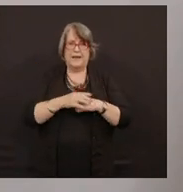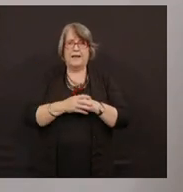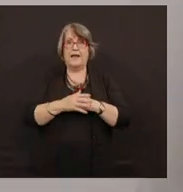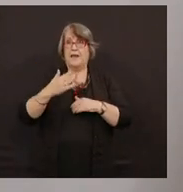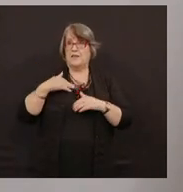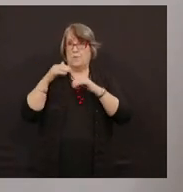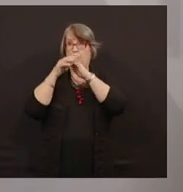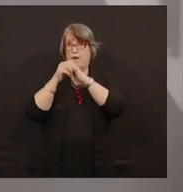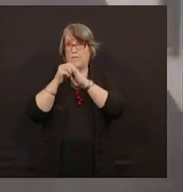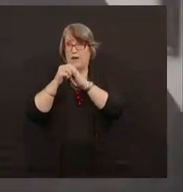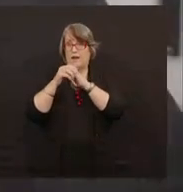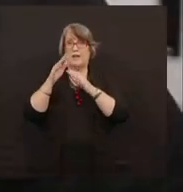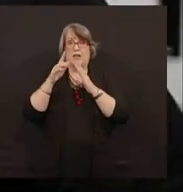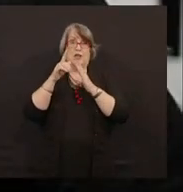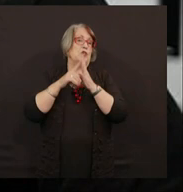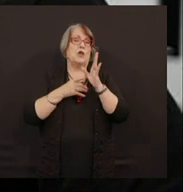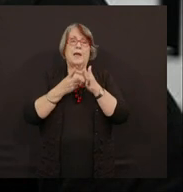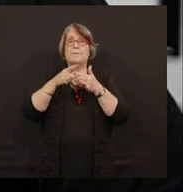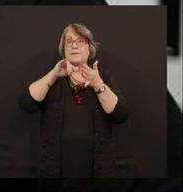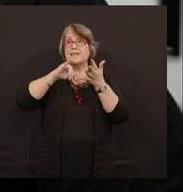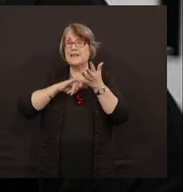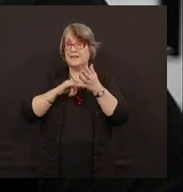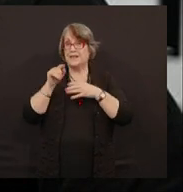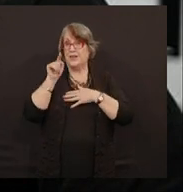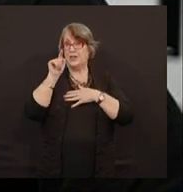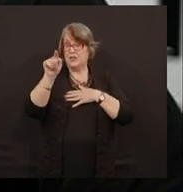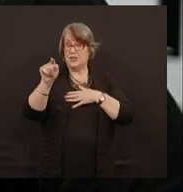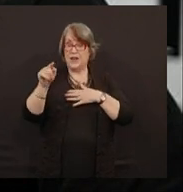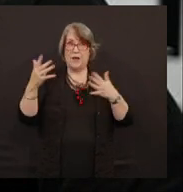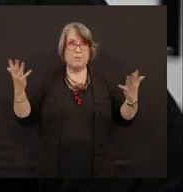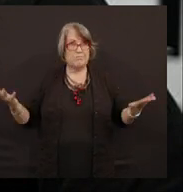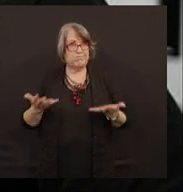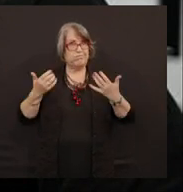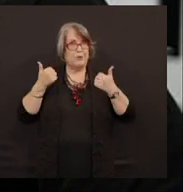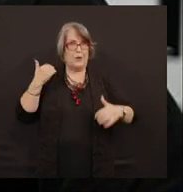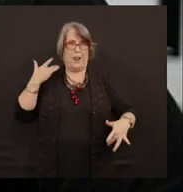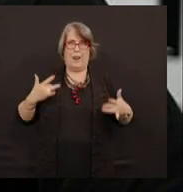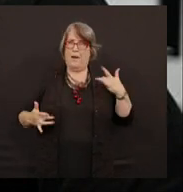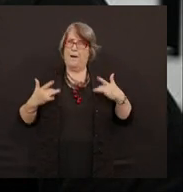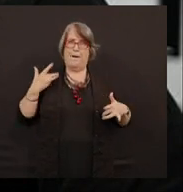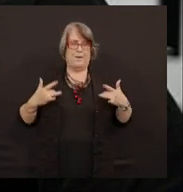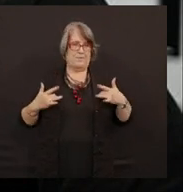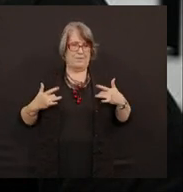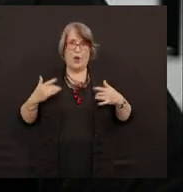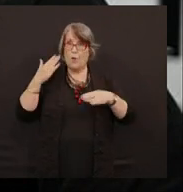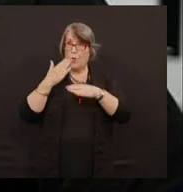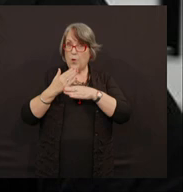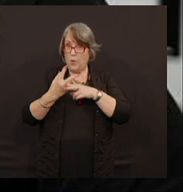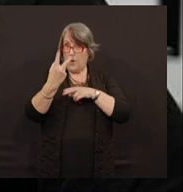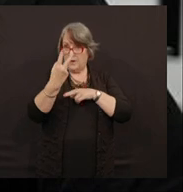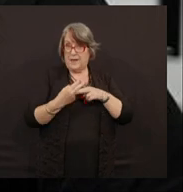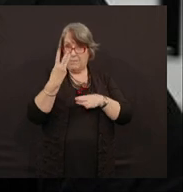my friend and colleague, Jamesy. She had a really rich and flourishing life. We worked together for